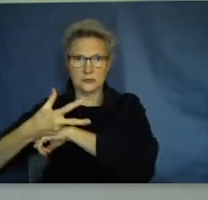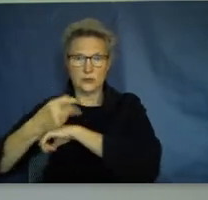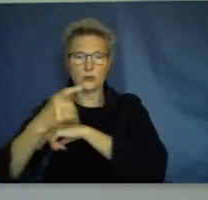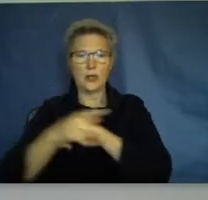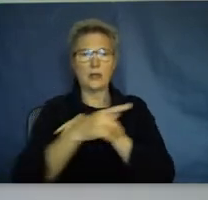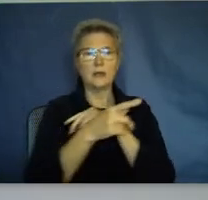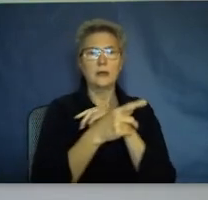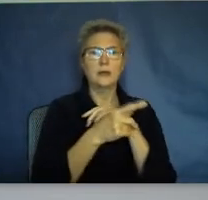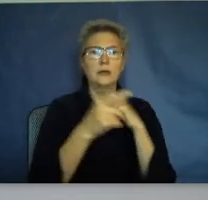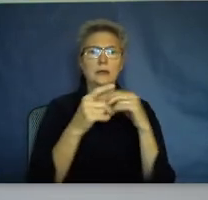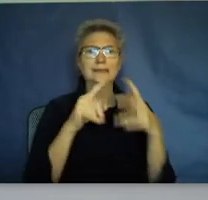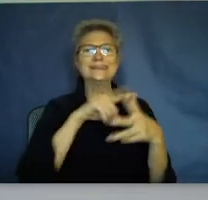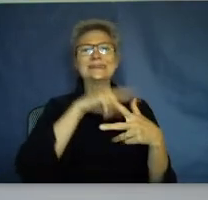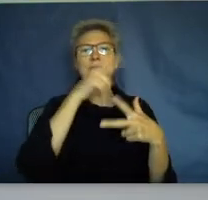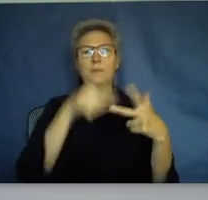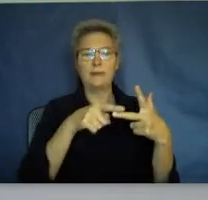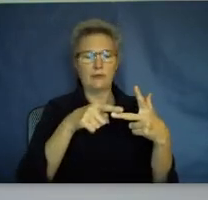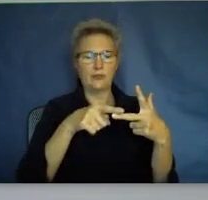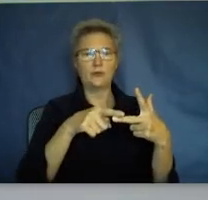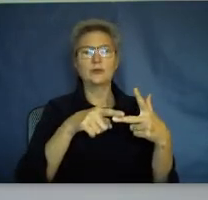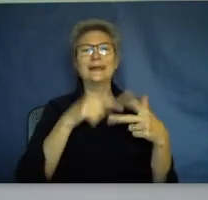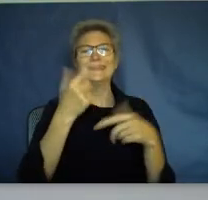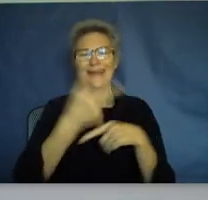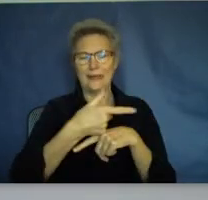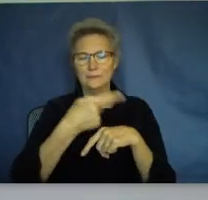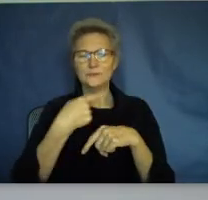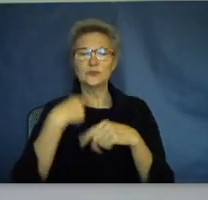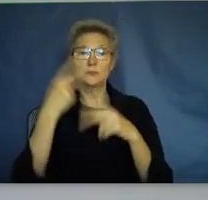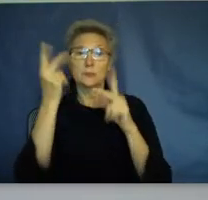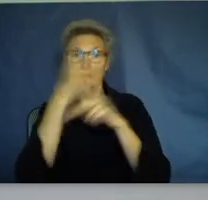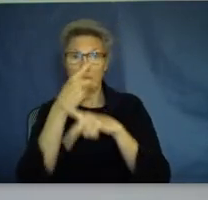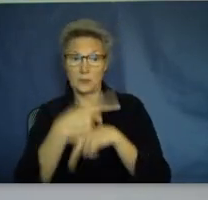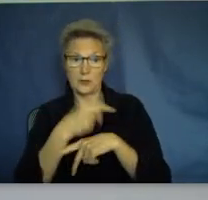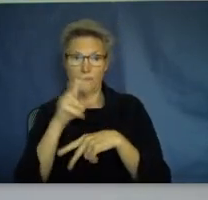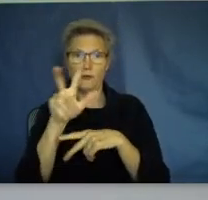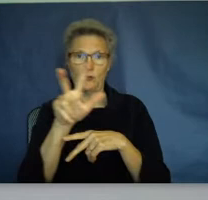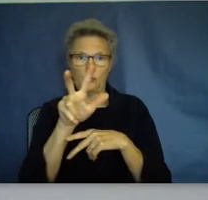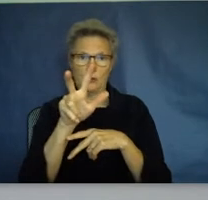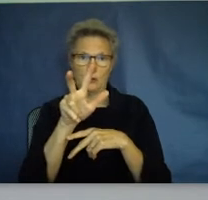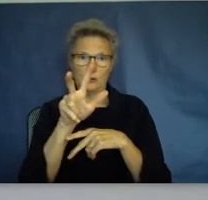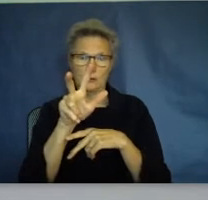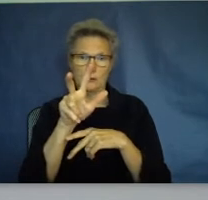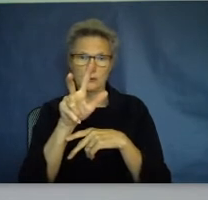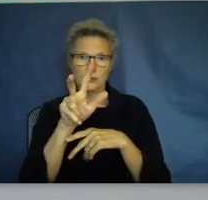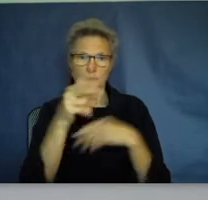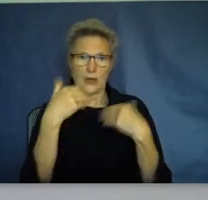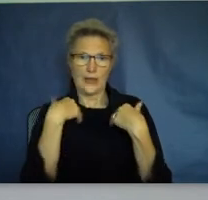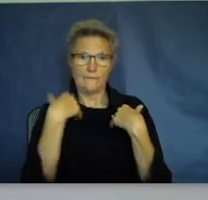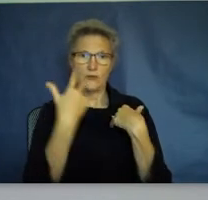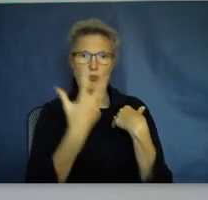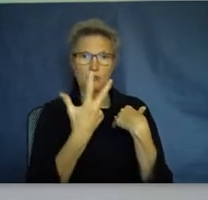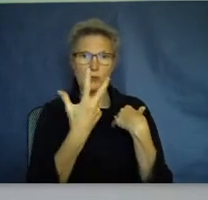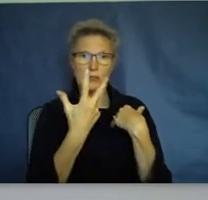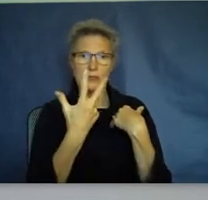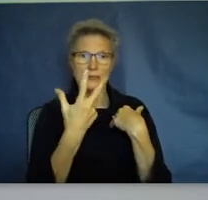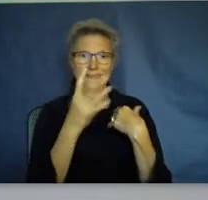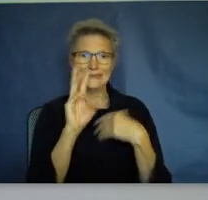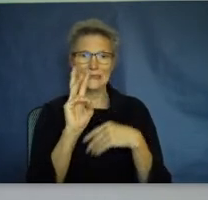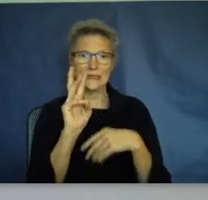of 6. So I know that I'm looking at my multiples of 3. So I have 3,